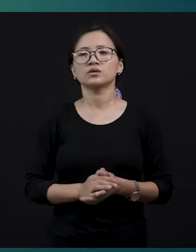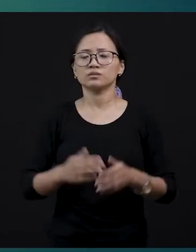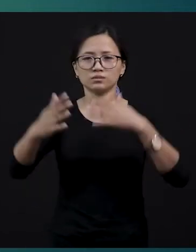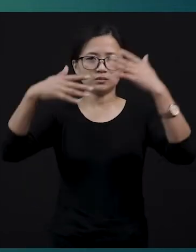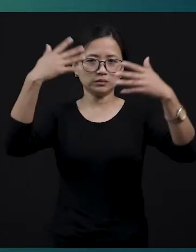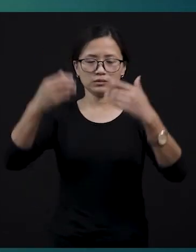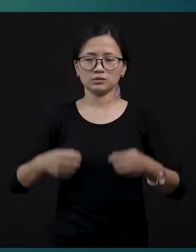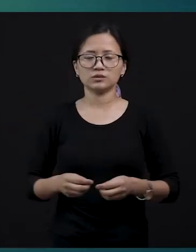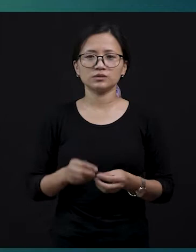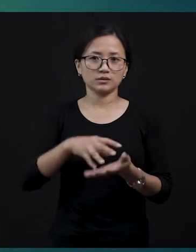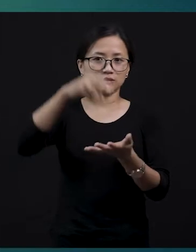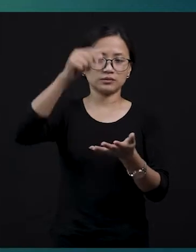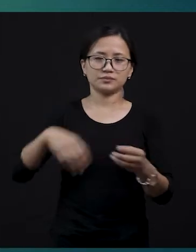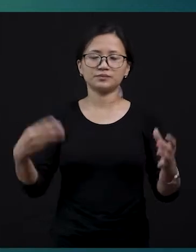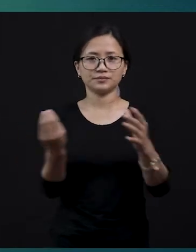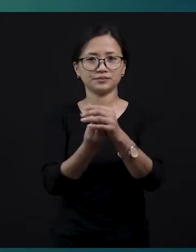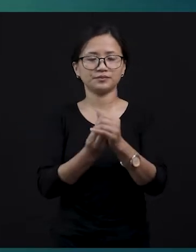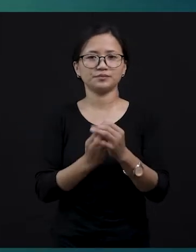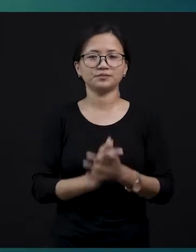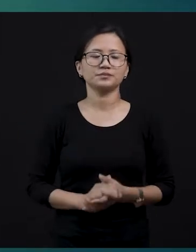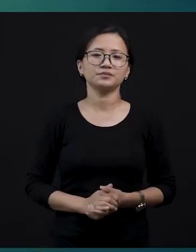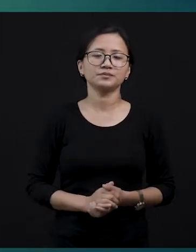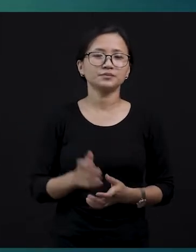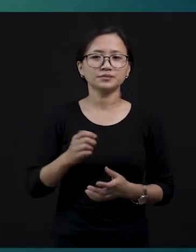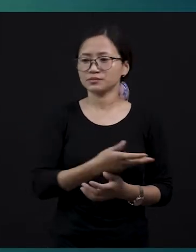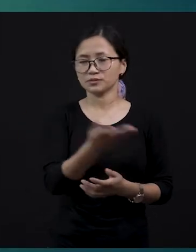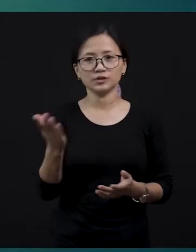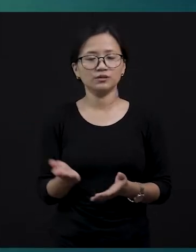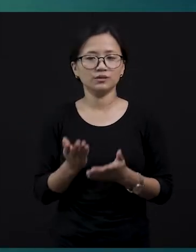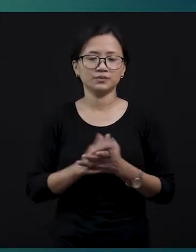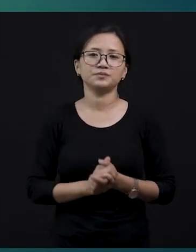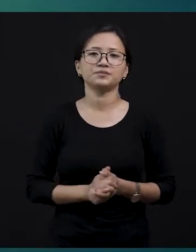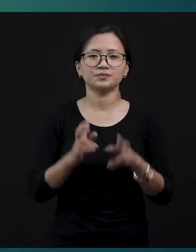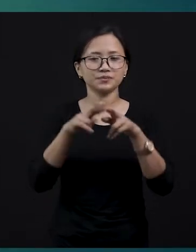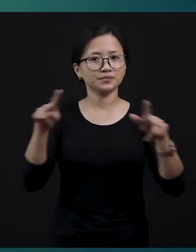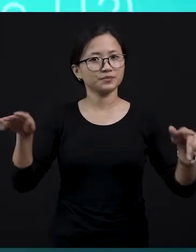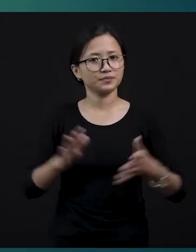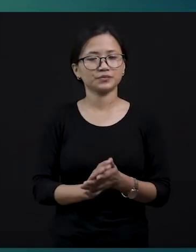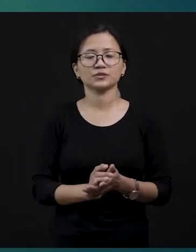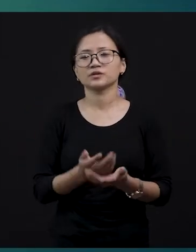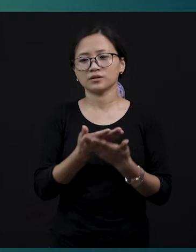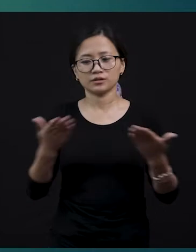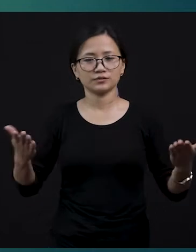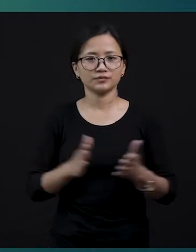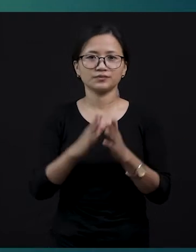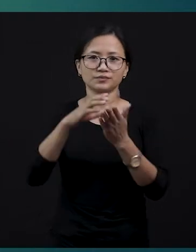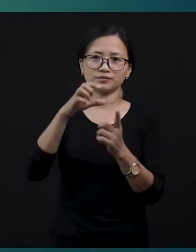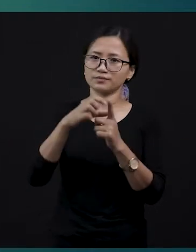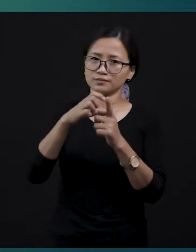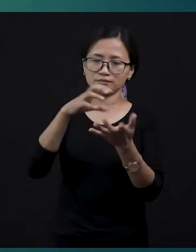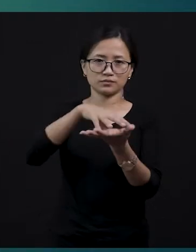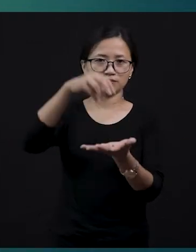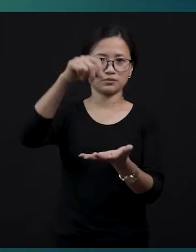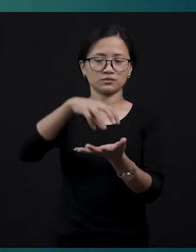the sand together. Okay, so you all picture about that, but there are also different kinds of deserts. Okay, I want